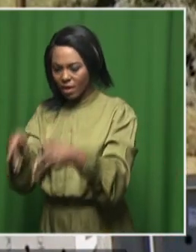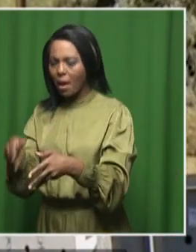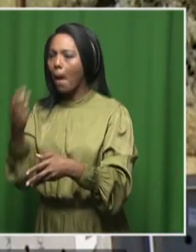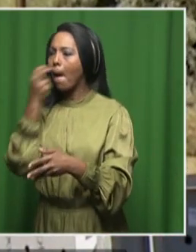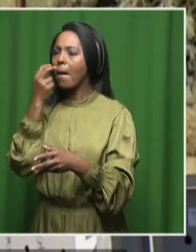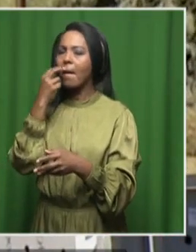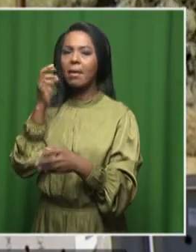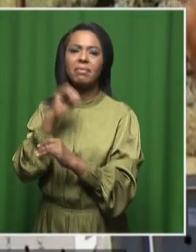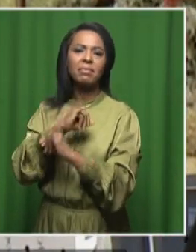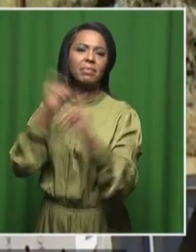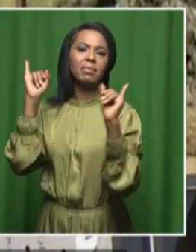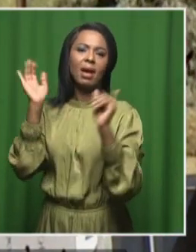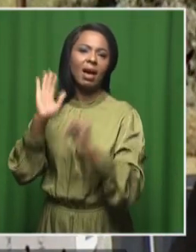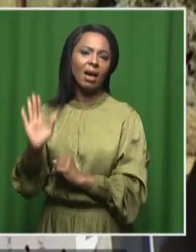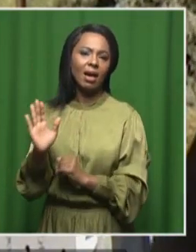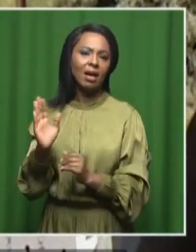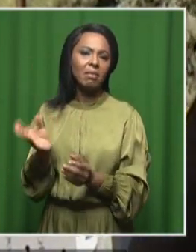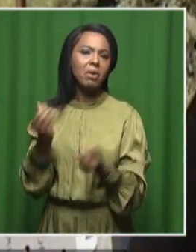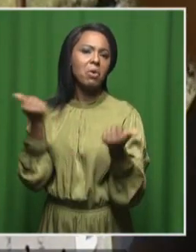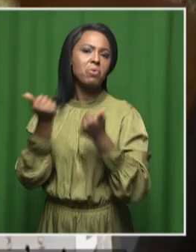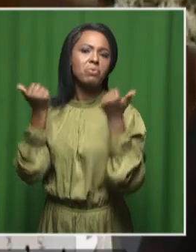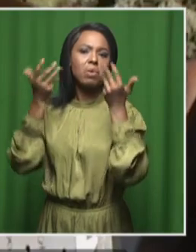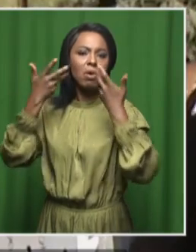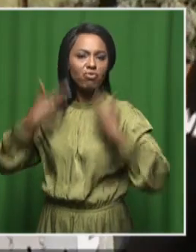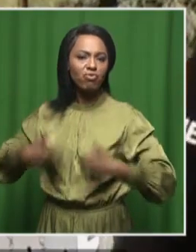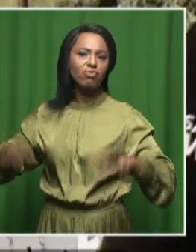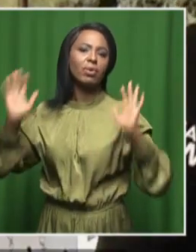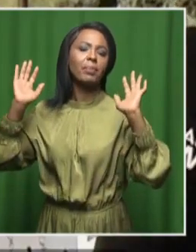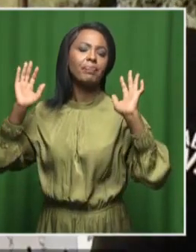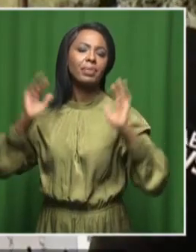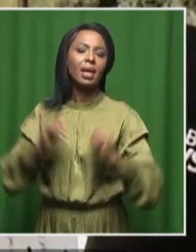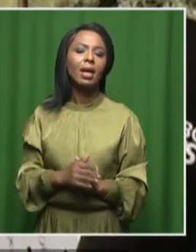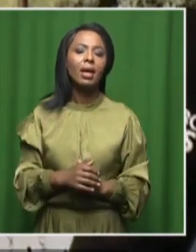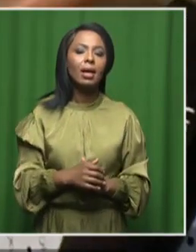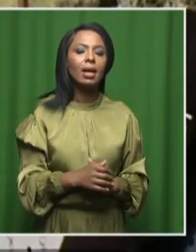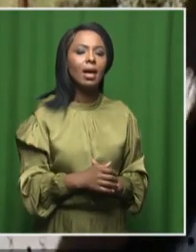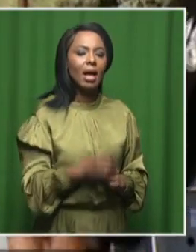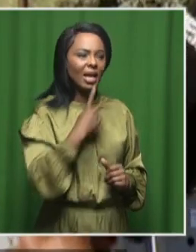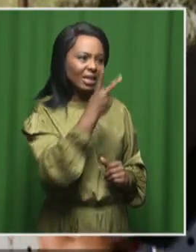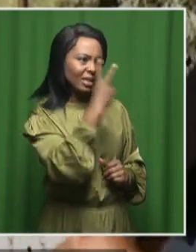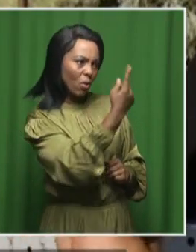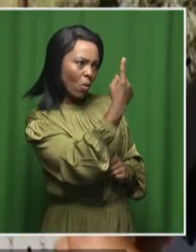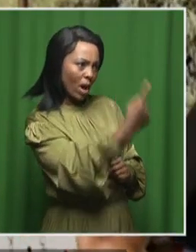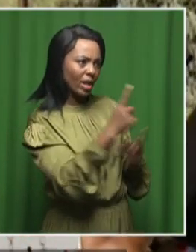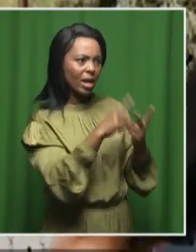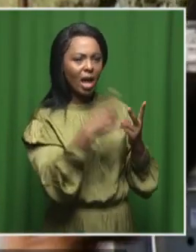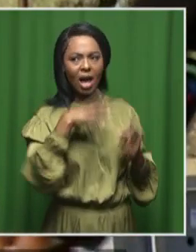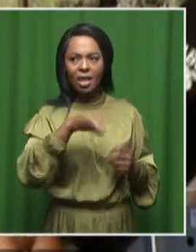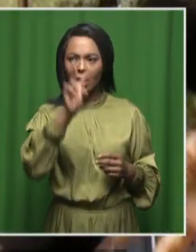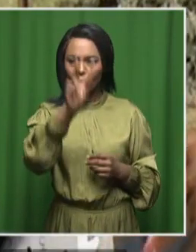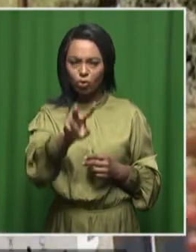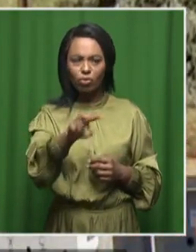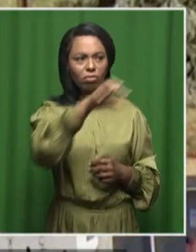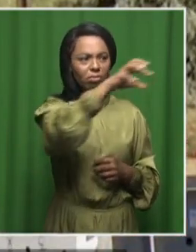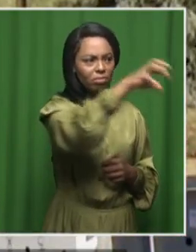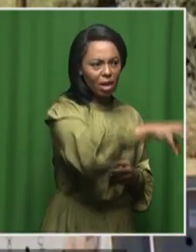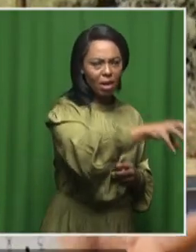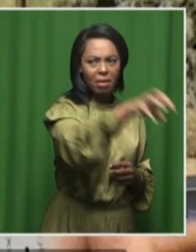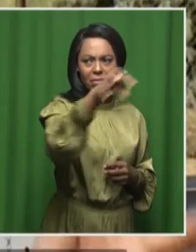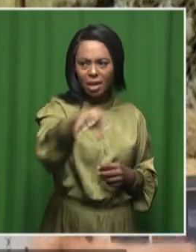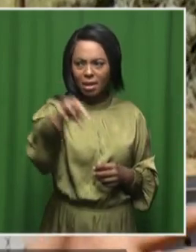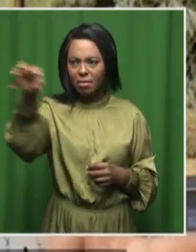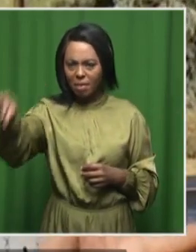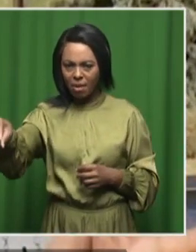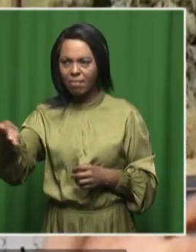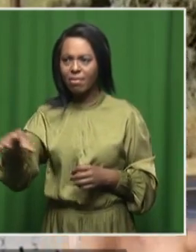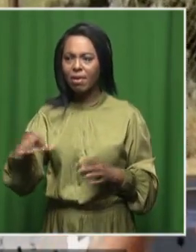them. I see 4 in this side. There's 2 or 1 on the other side. How did you categorize them? So this